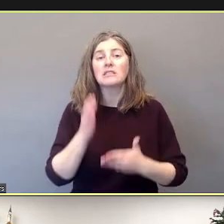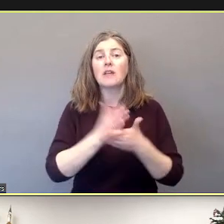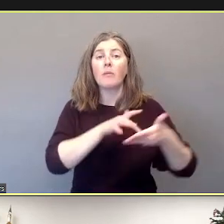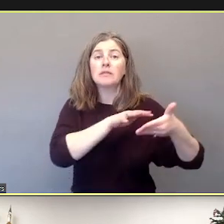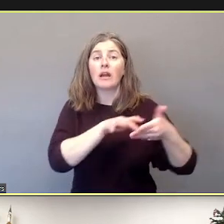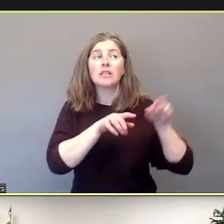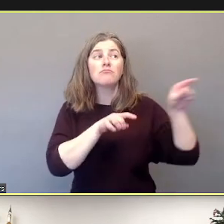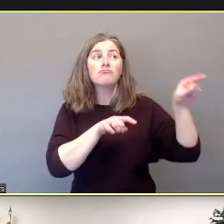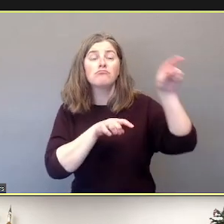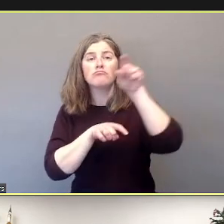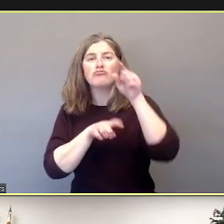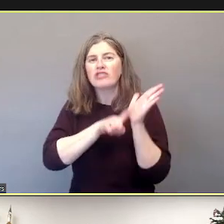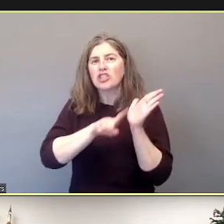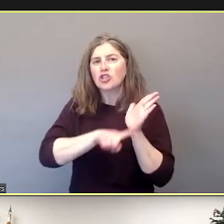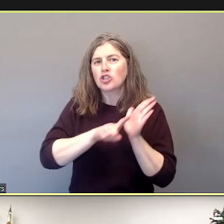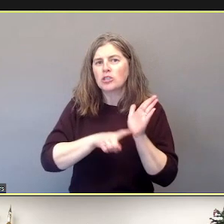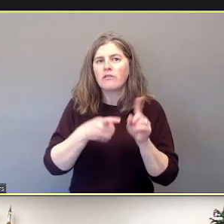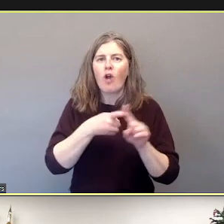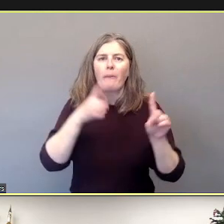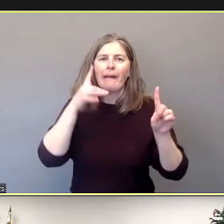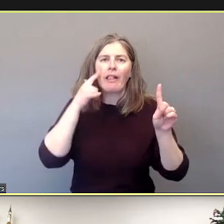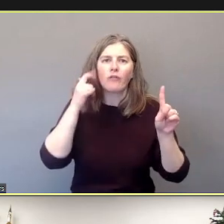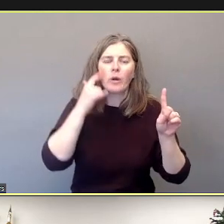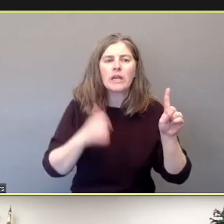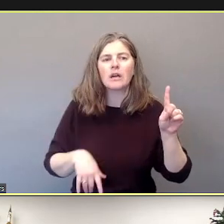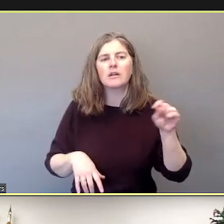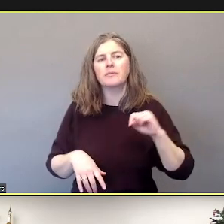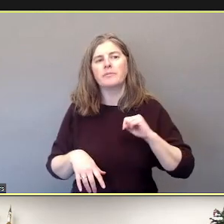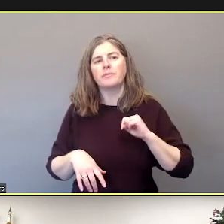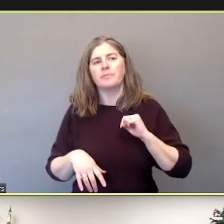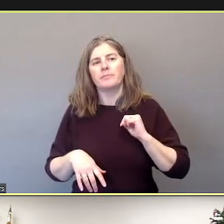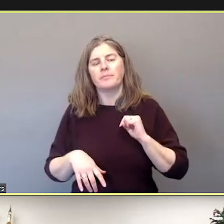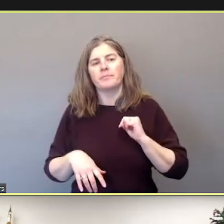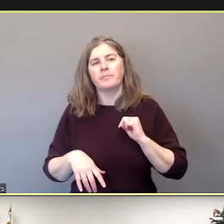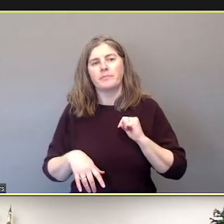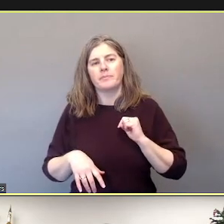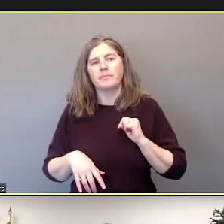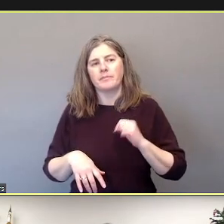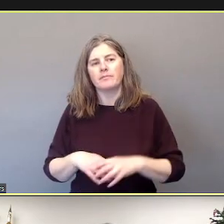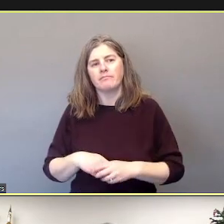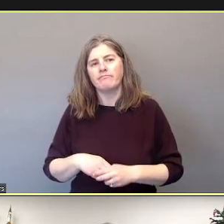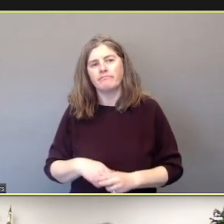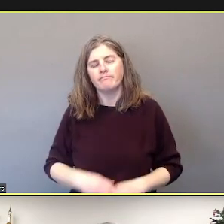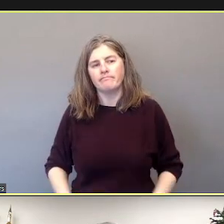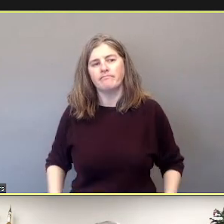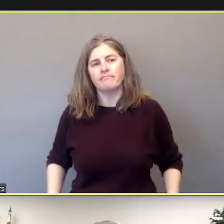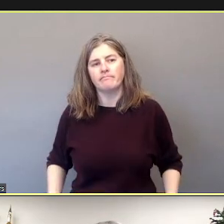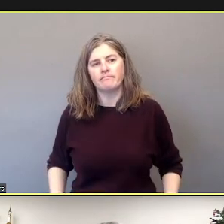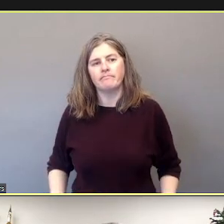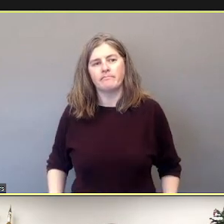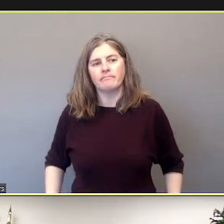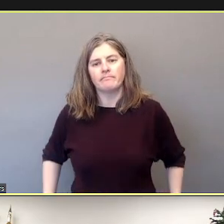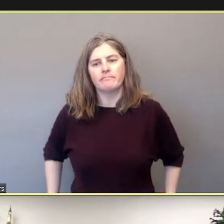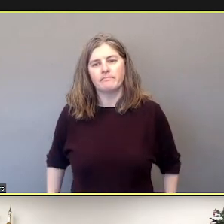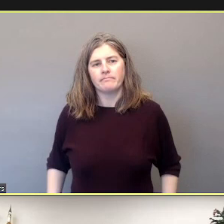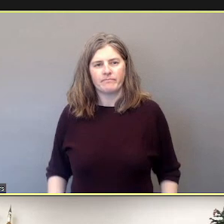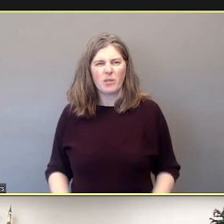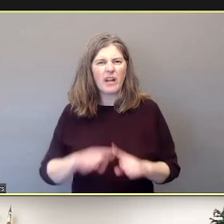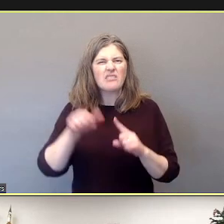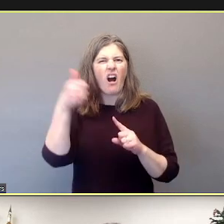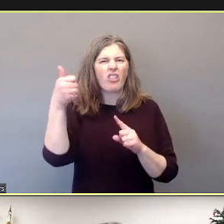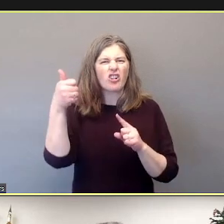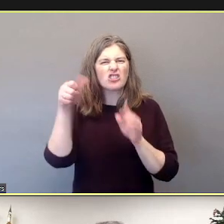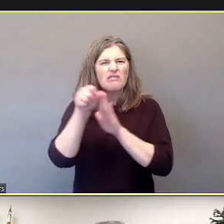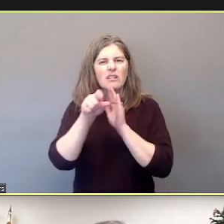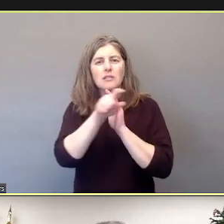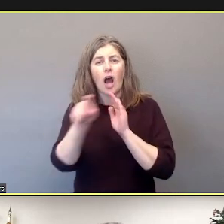there from California and, you know, in other places, and I'll show you where you